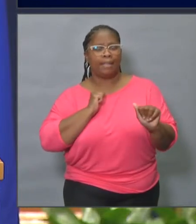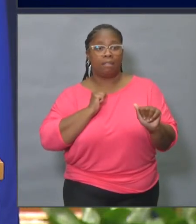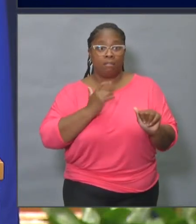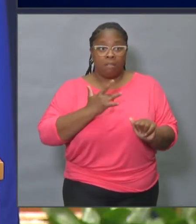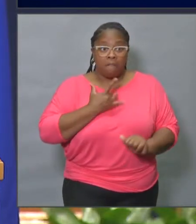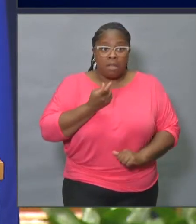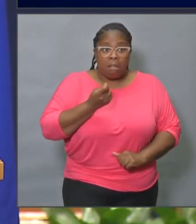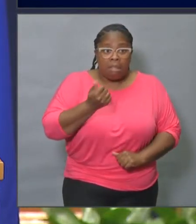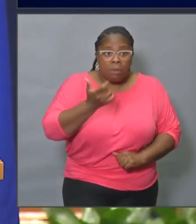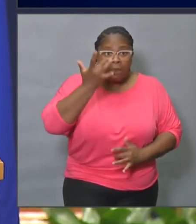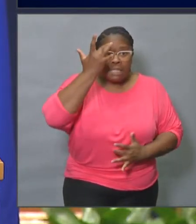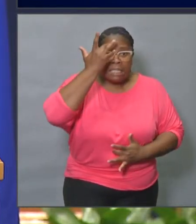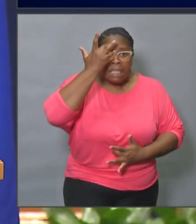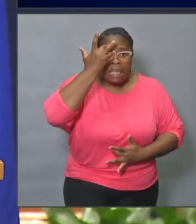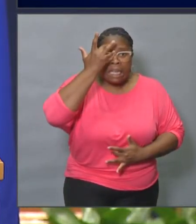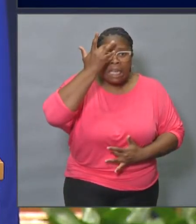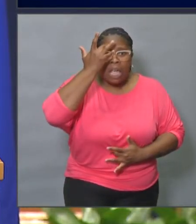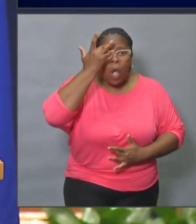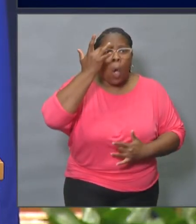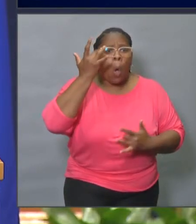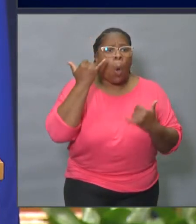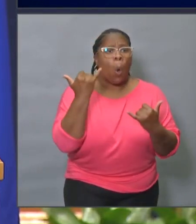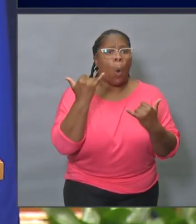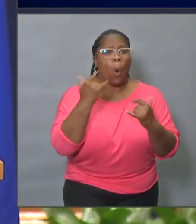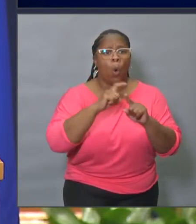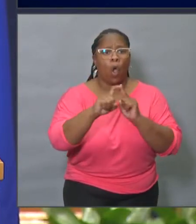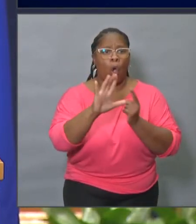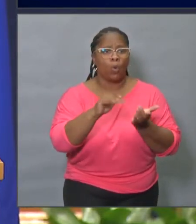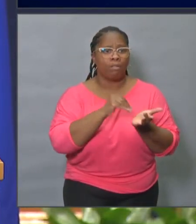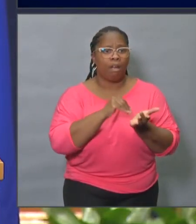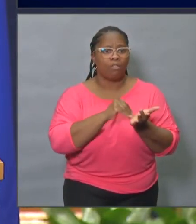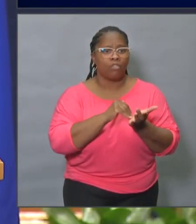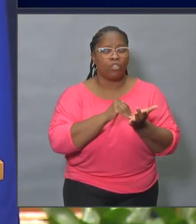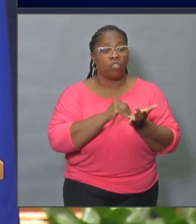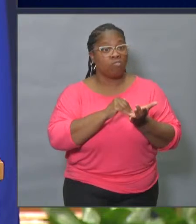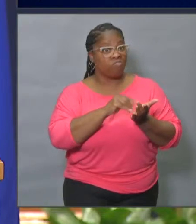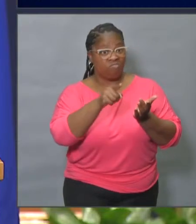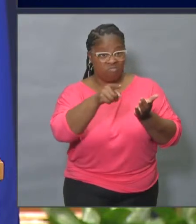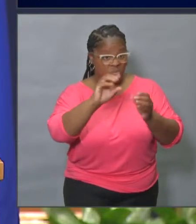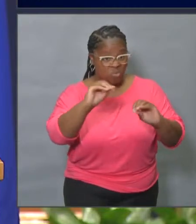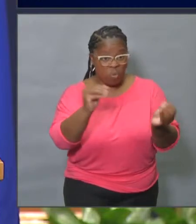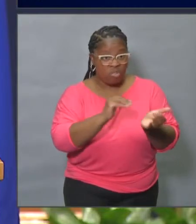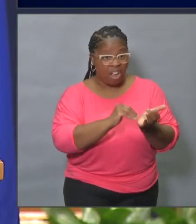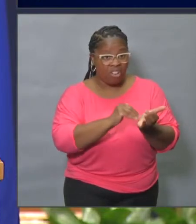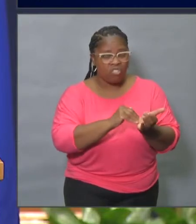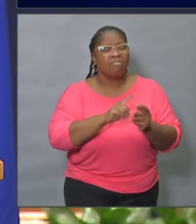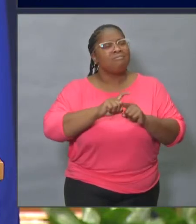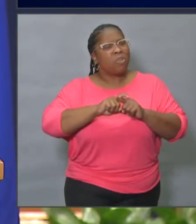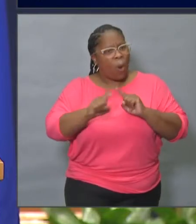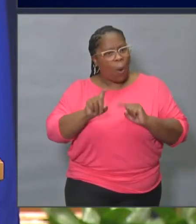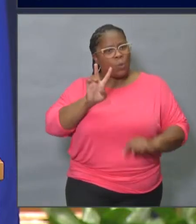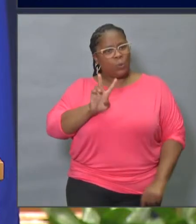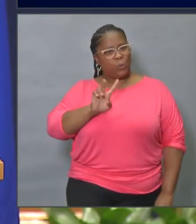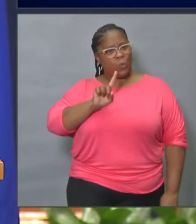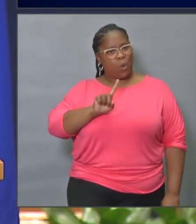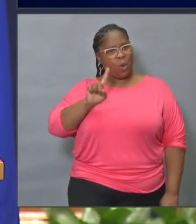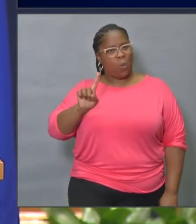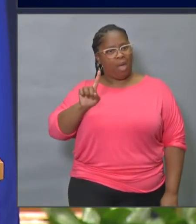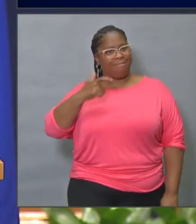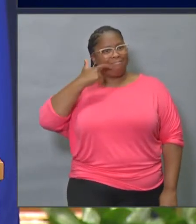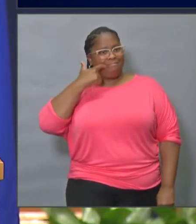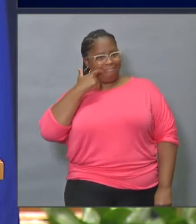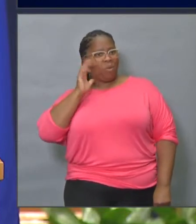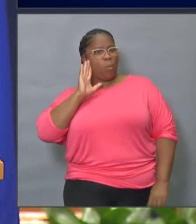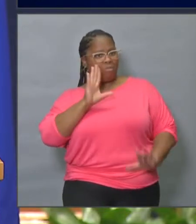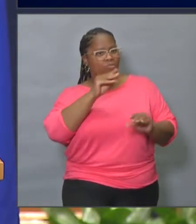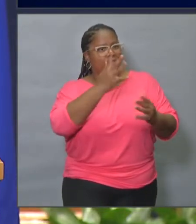your provider immediately. If you need a provider, please call 211 so that you can get information on a provider that's